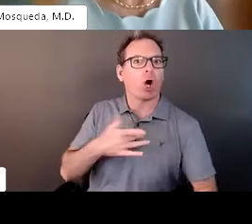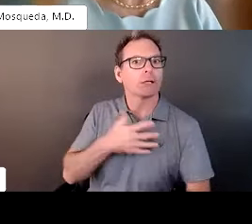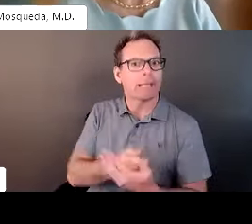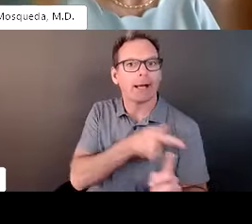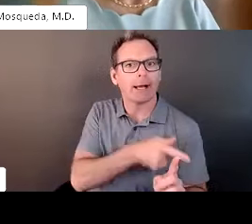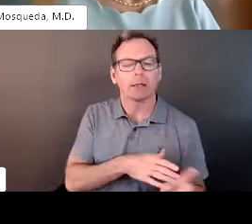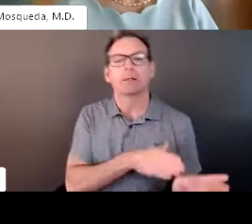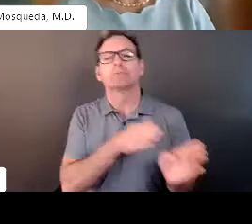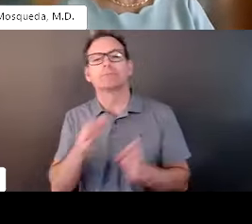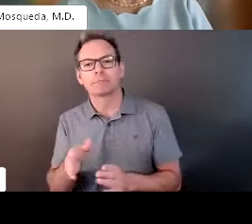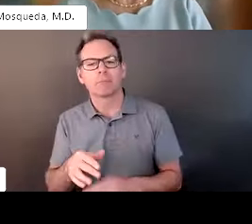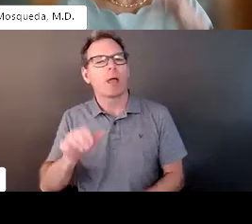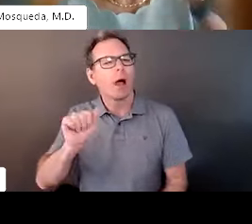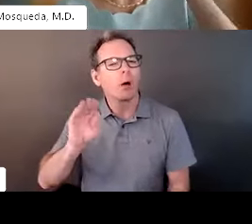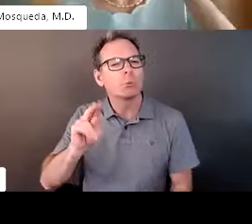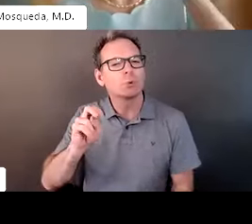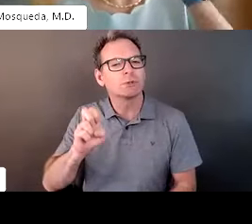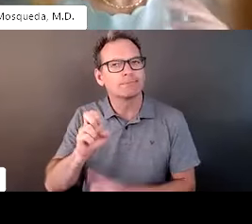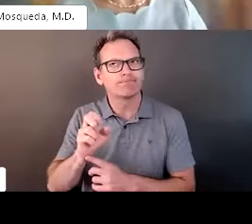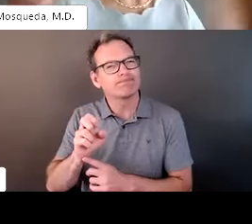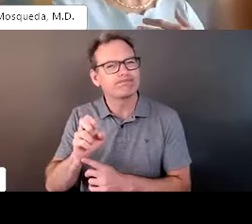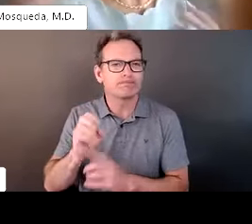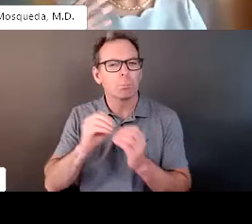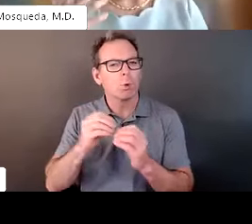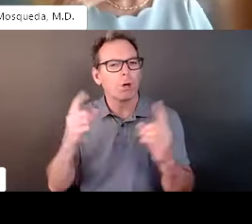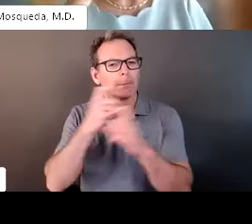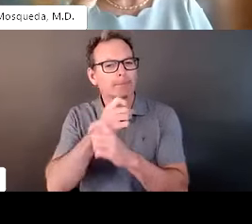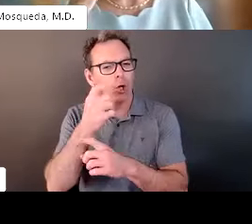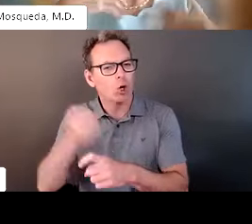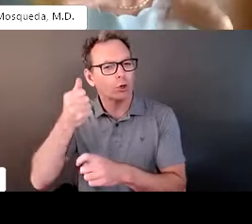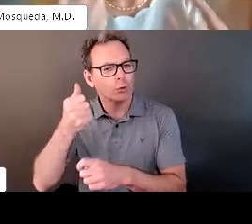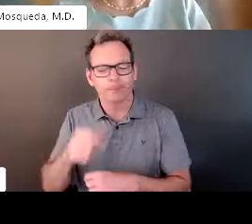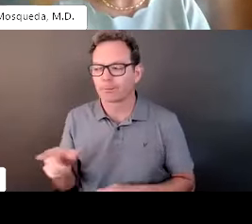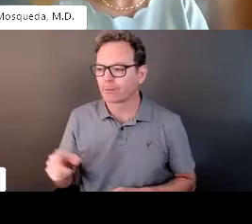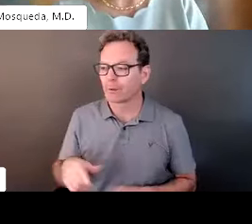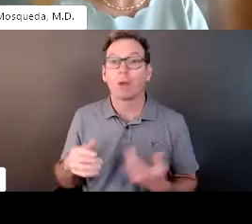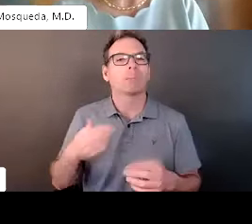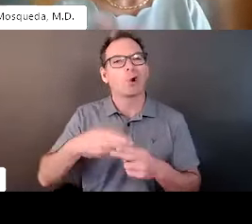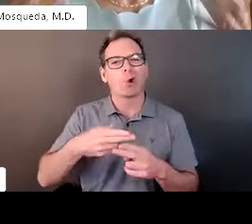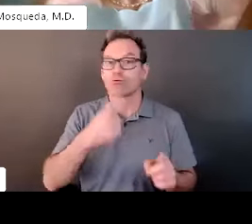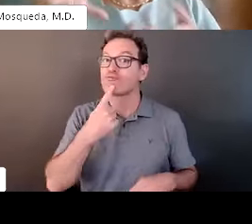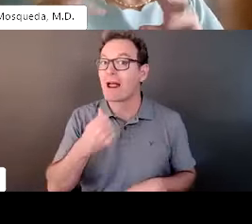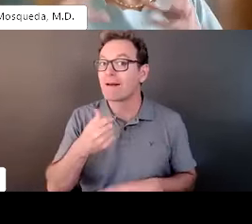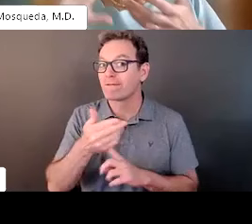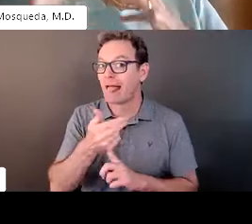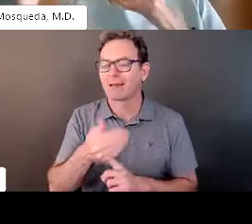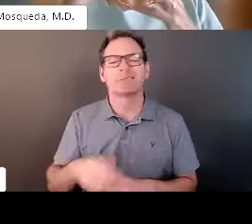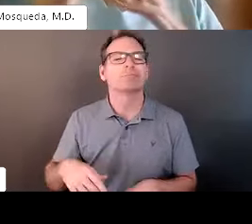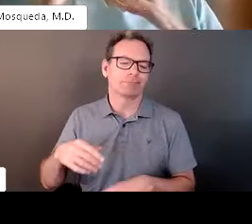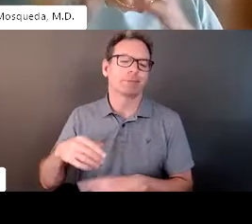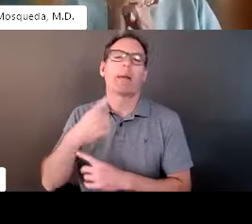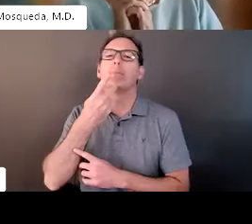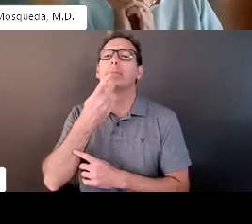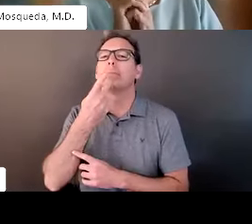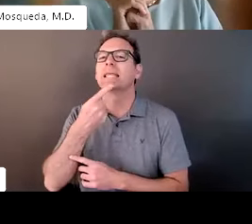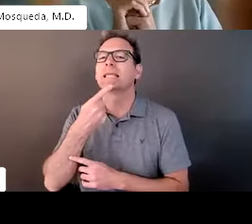pink flags. And these are things that I might observe when I'm taking a history from somebody or hearing their history, what I'm observing in terms